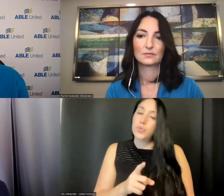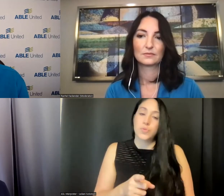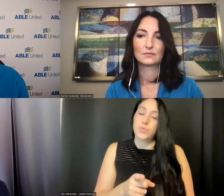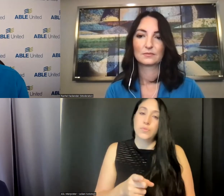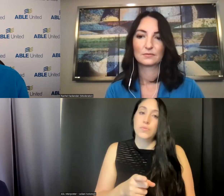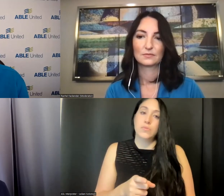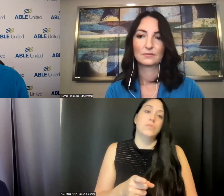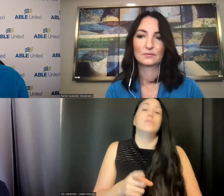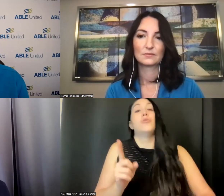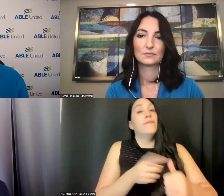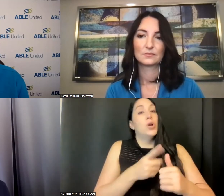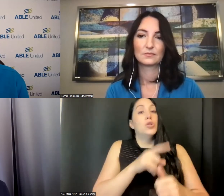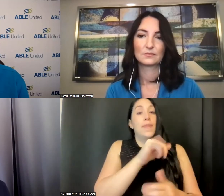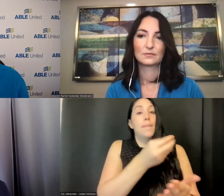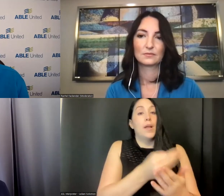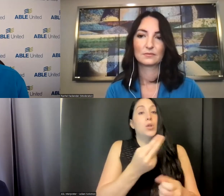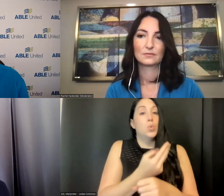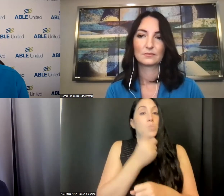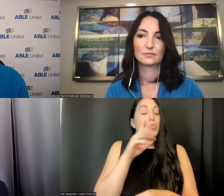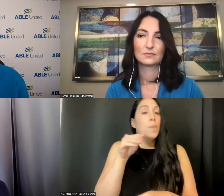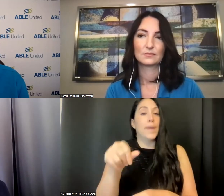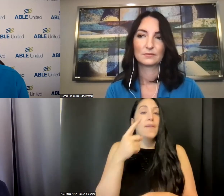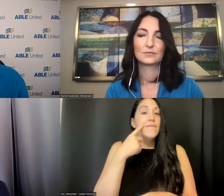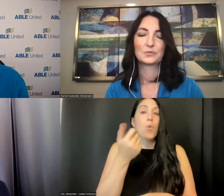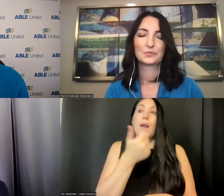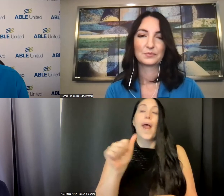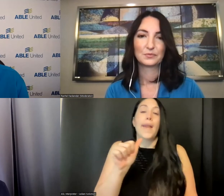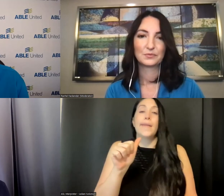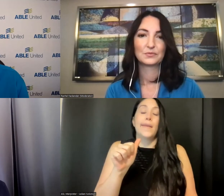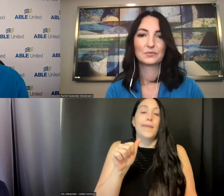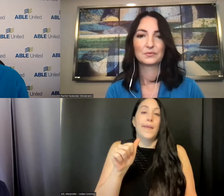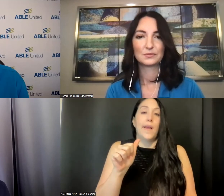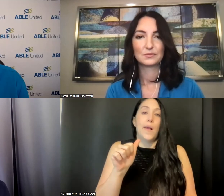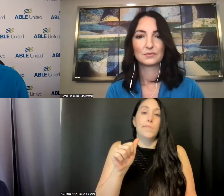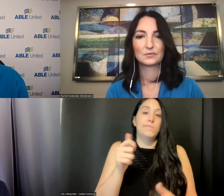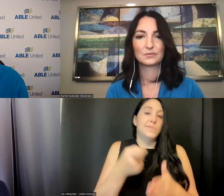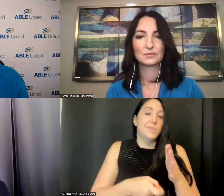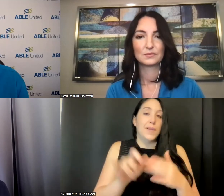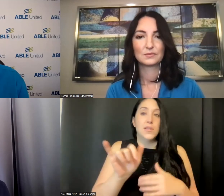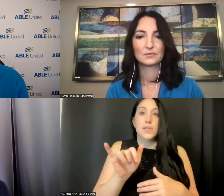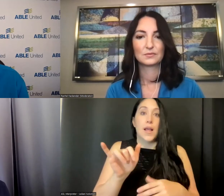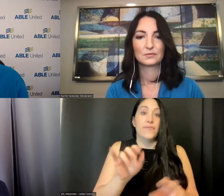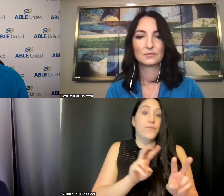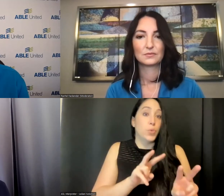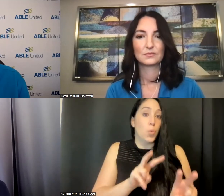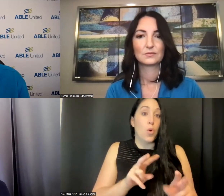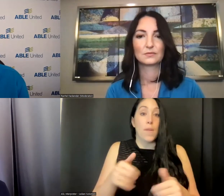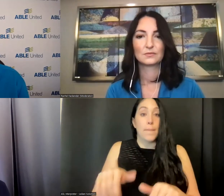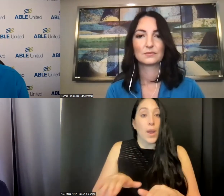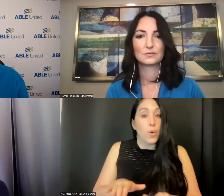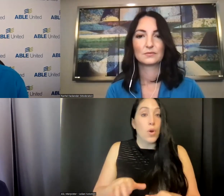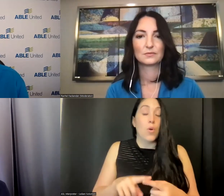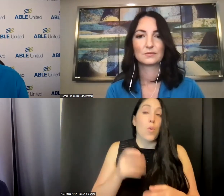So those could be for funeral and burial, if they had outstanding bills or were living in a home, those